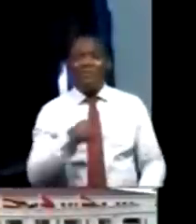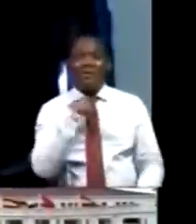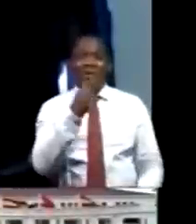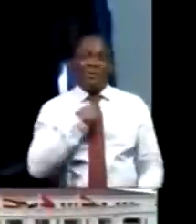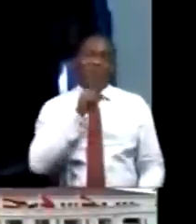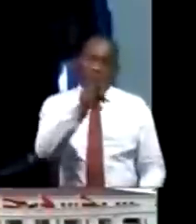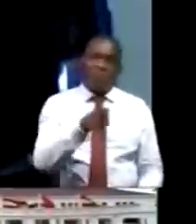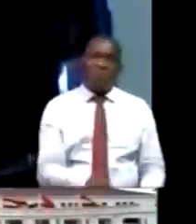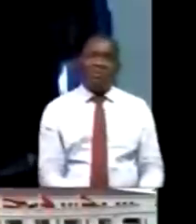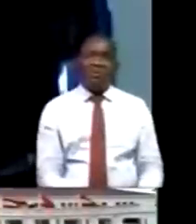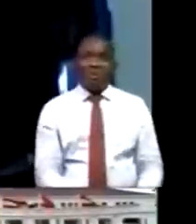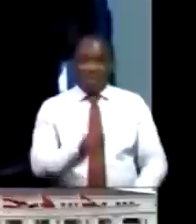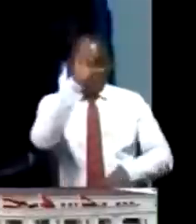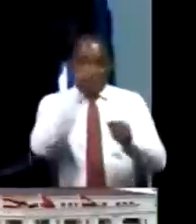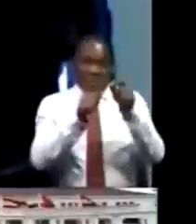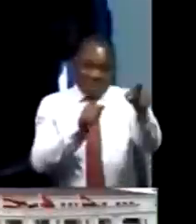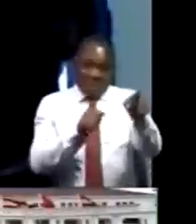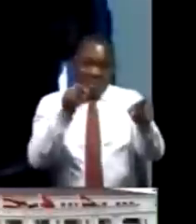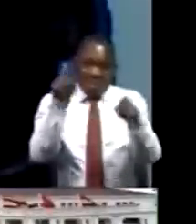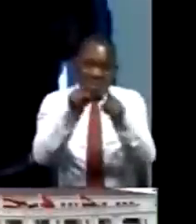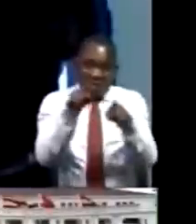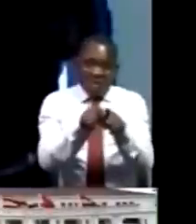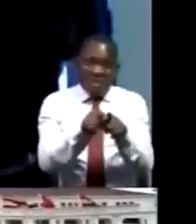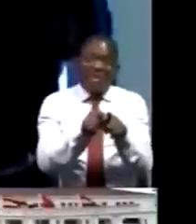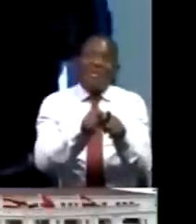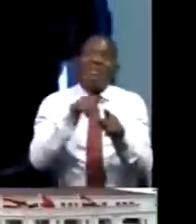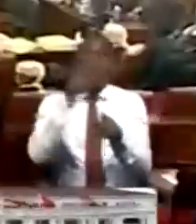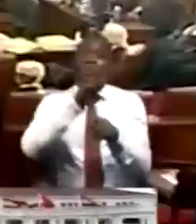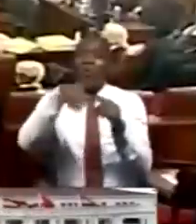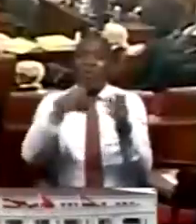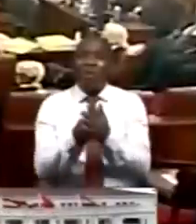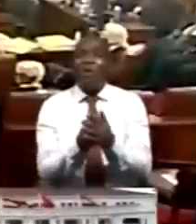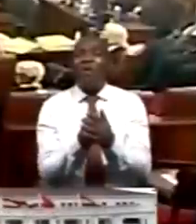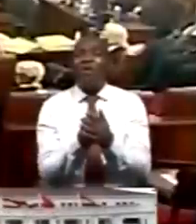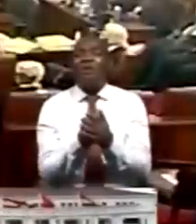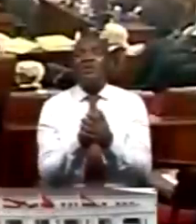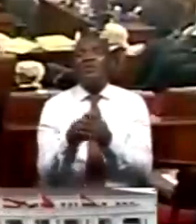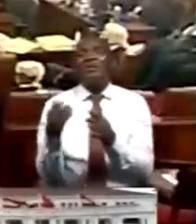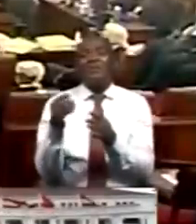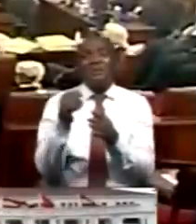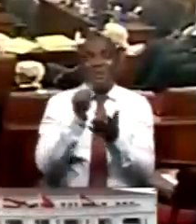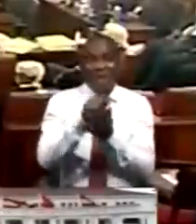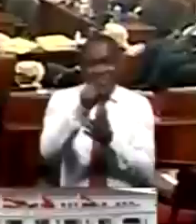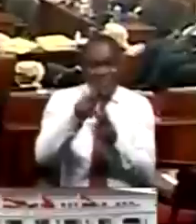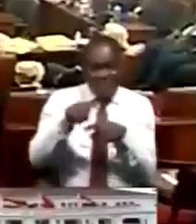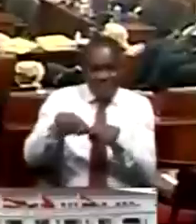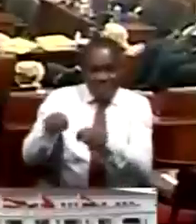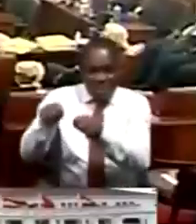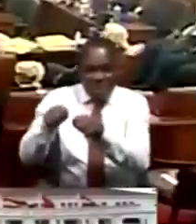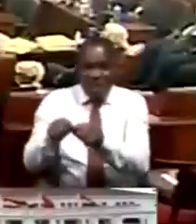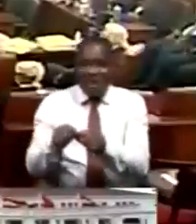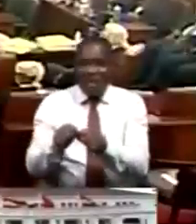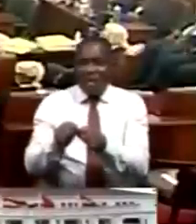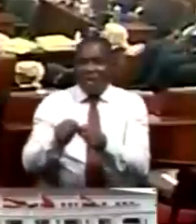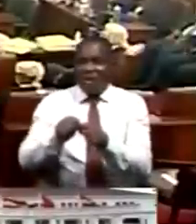I said, your lord, I'm being truthful. And because he also preempted the statement with all those innuendos, and the fact that he was trying to impugn my